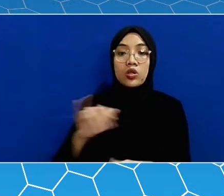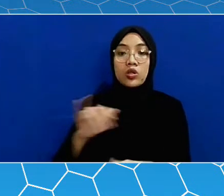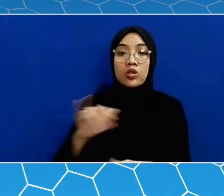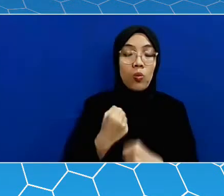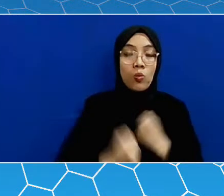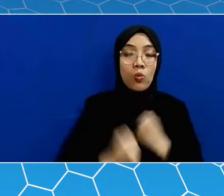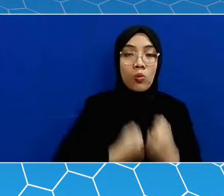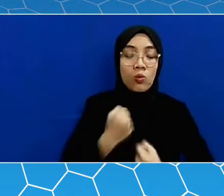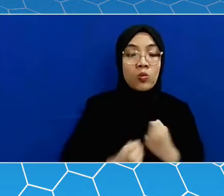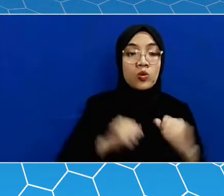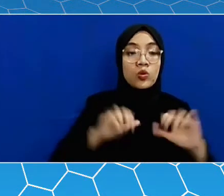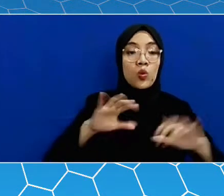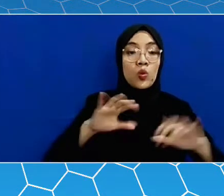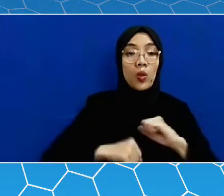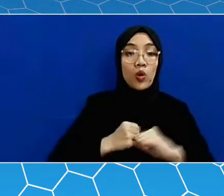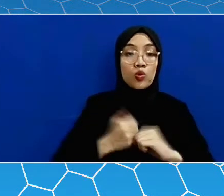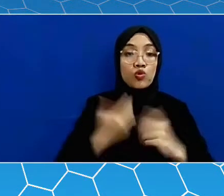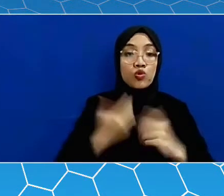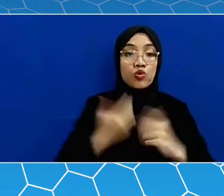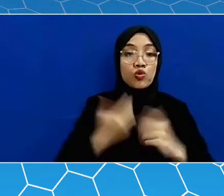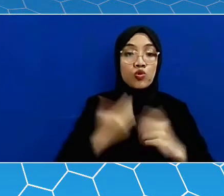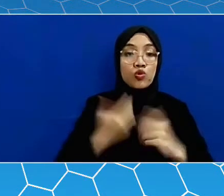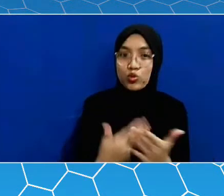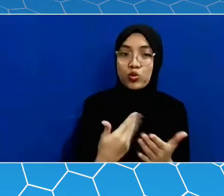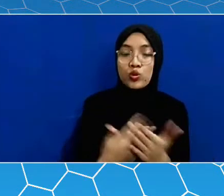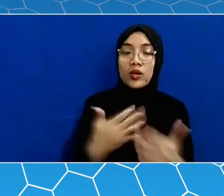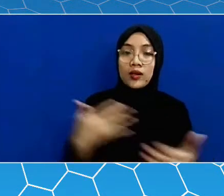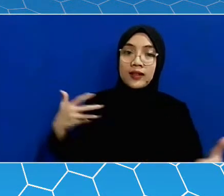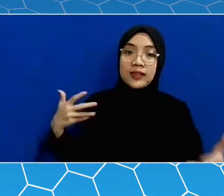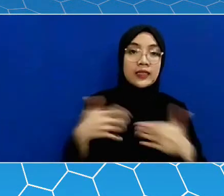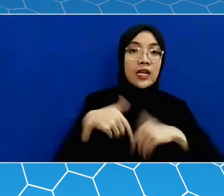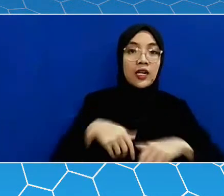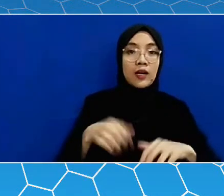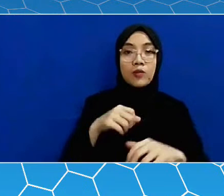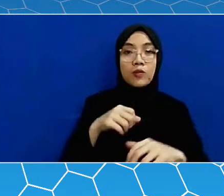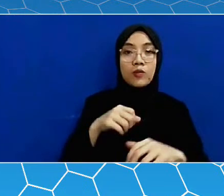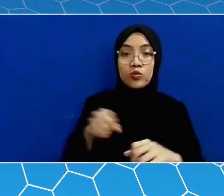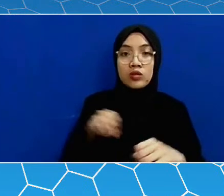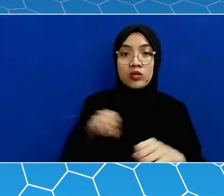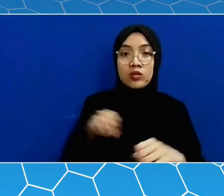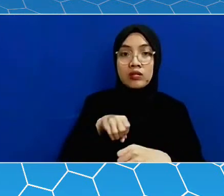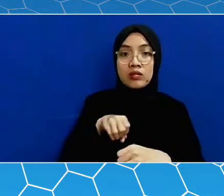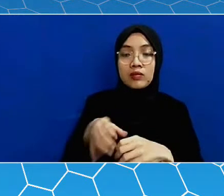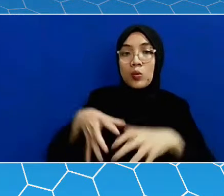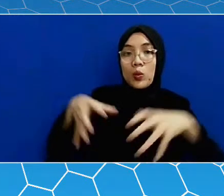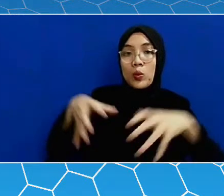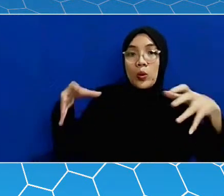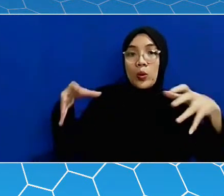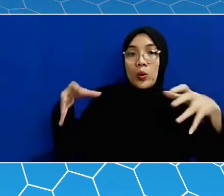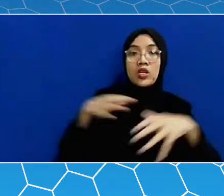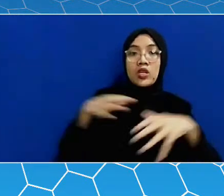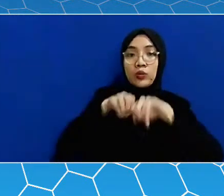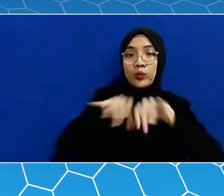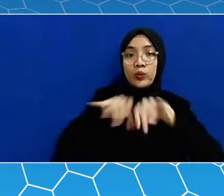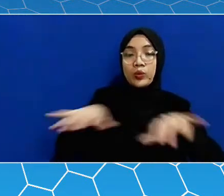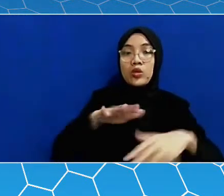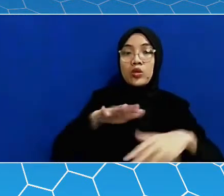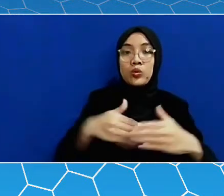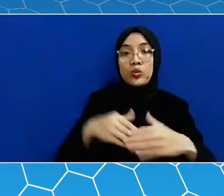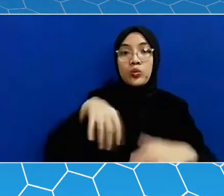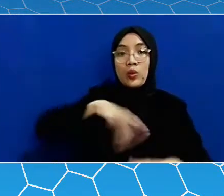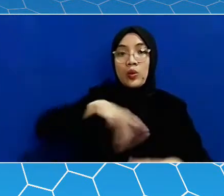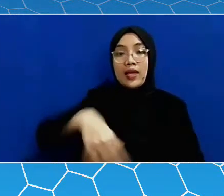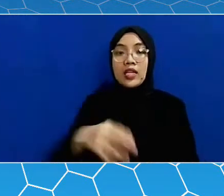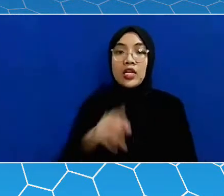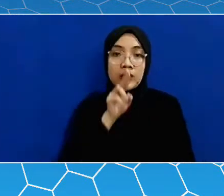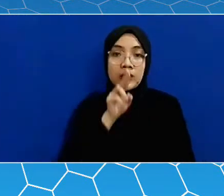we're now scaling these platforms into many other regions. And so having shown that this works very effectively for diabetes, we're now using the